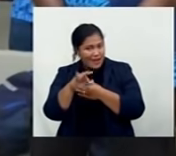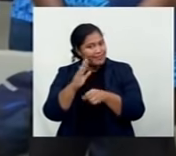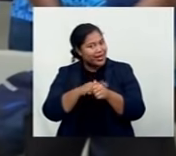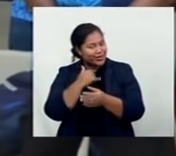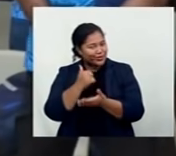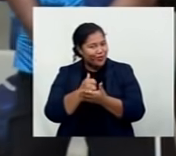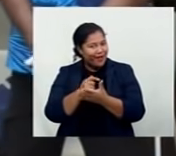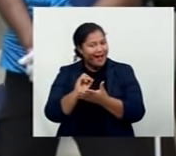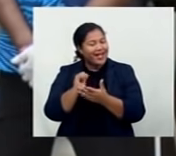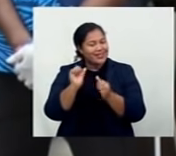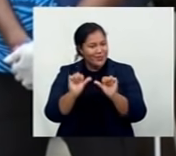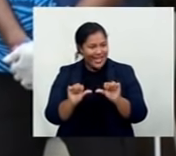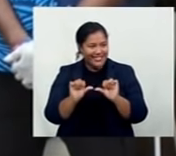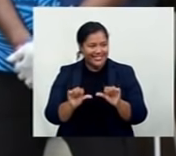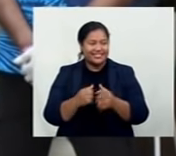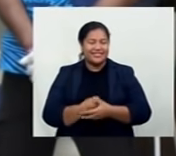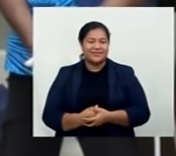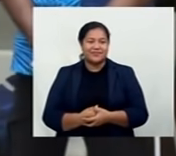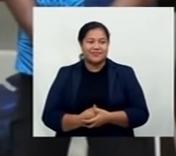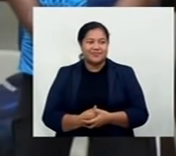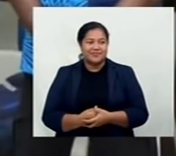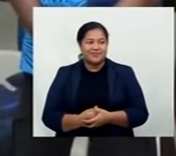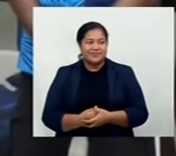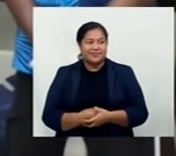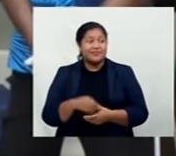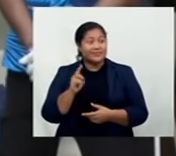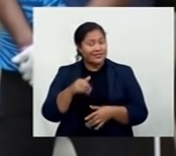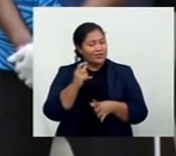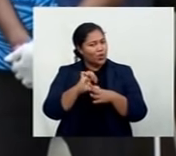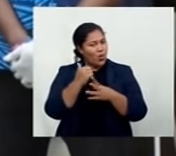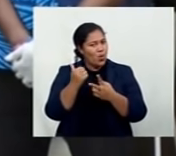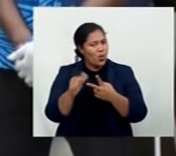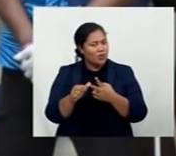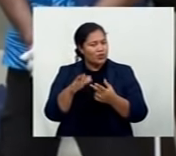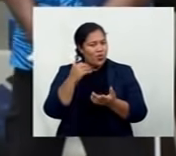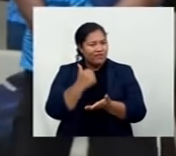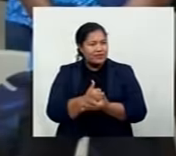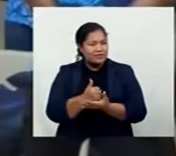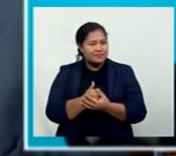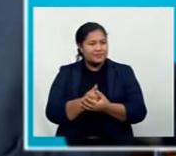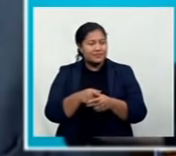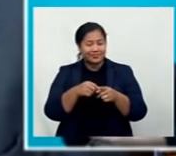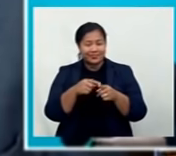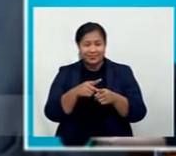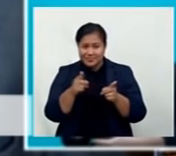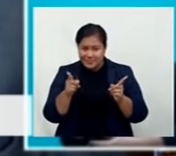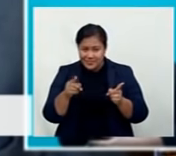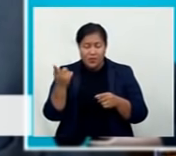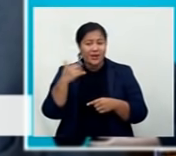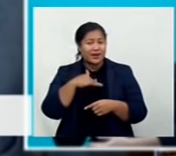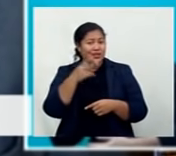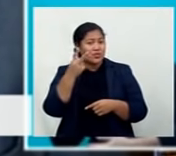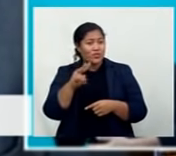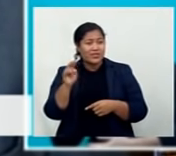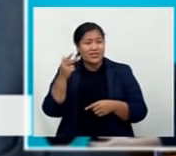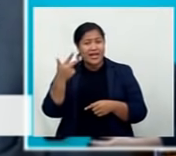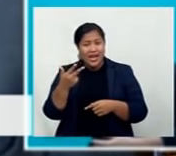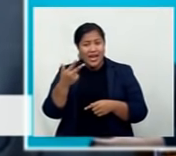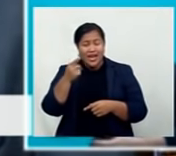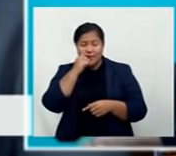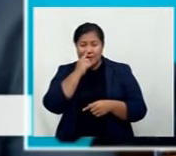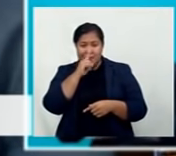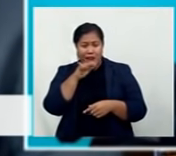managed. The employer has also confirmed that these 128 PLS